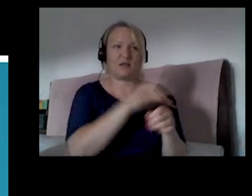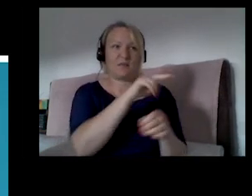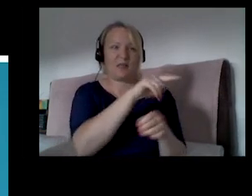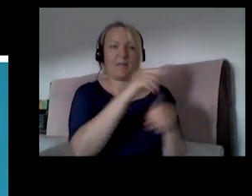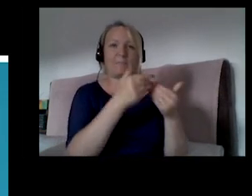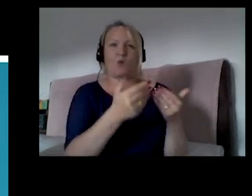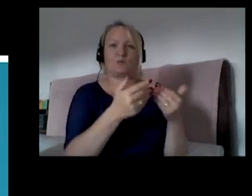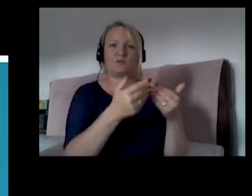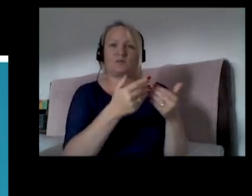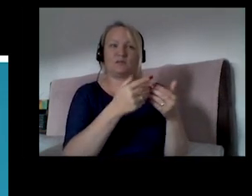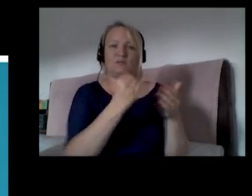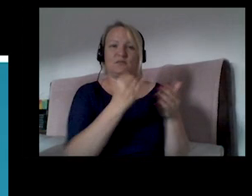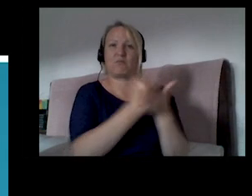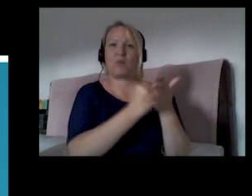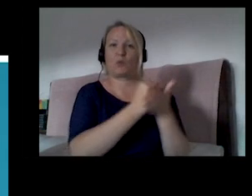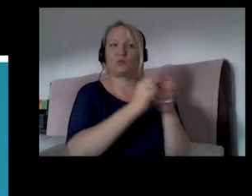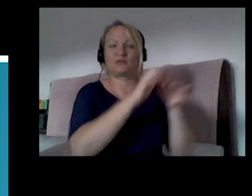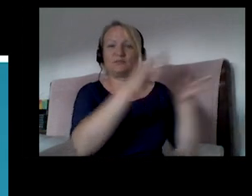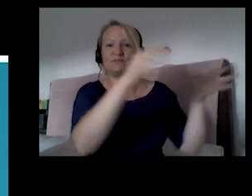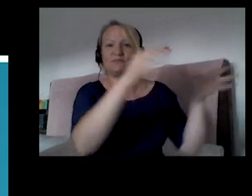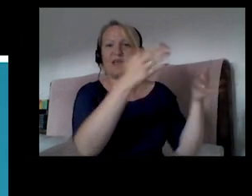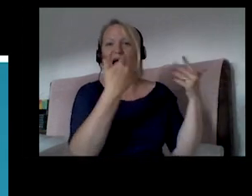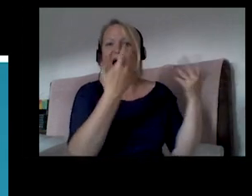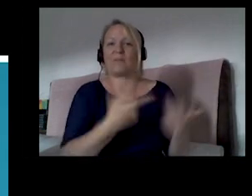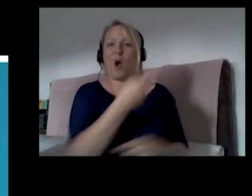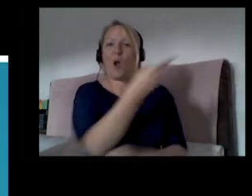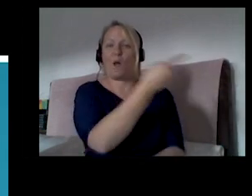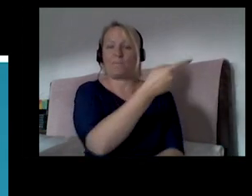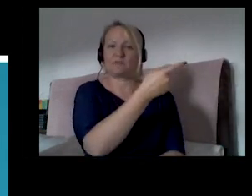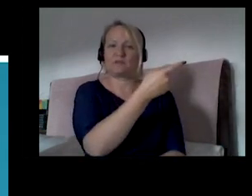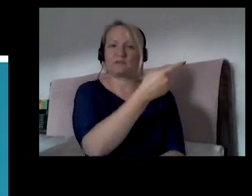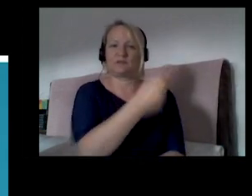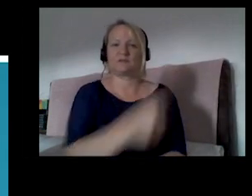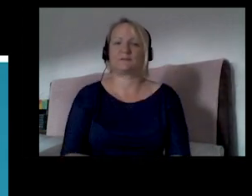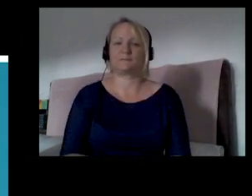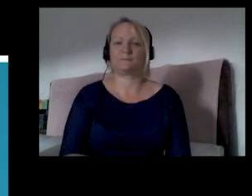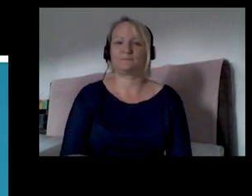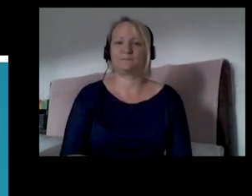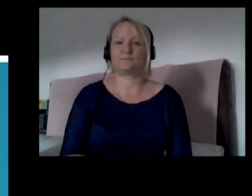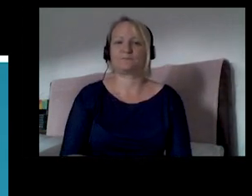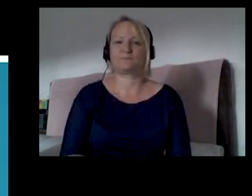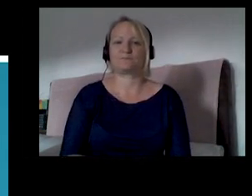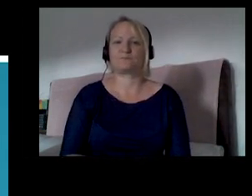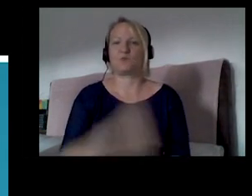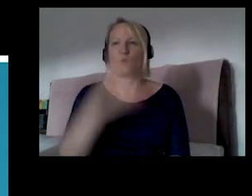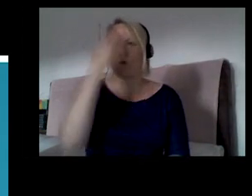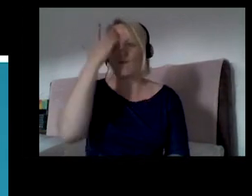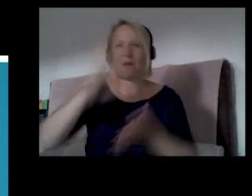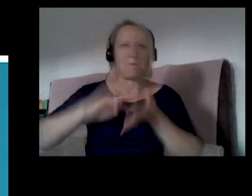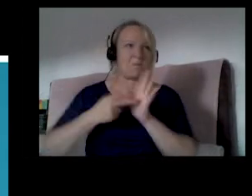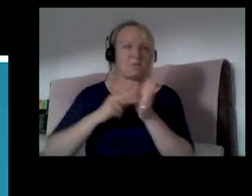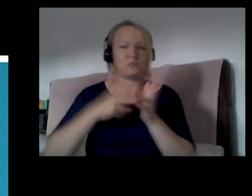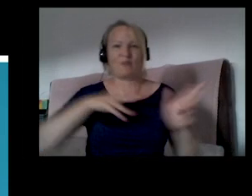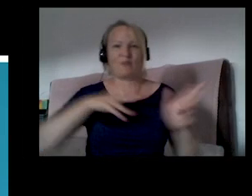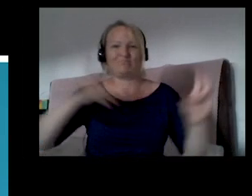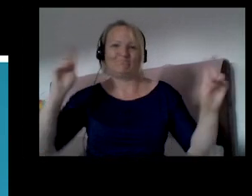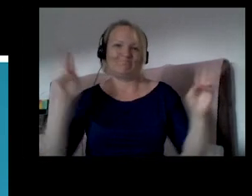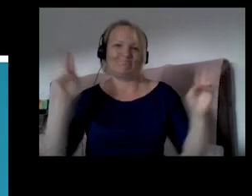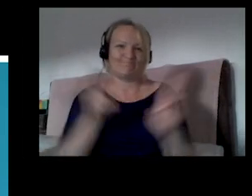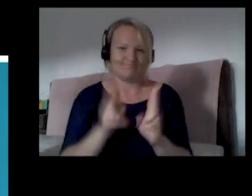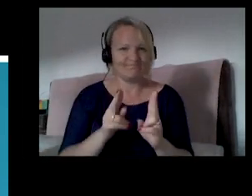quality in those areas where concentrations of pollutants are forecast to exceed the air quality objectives set out by the